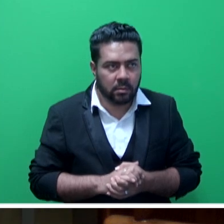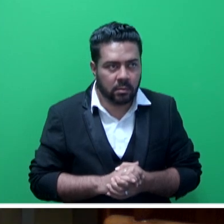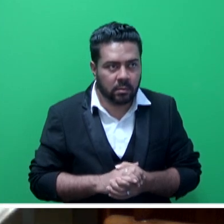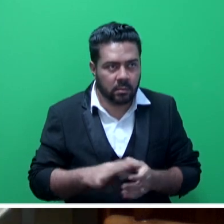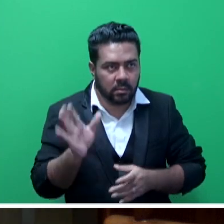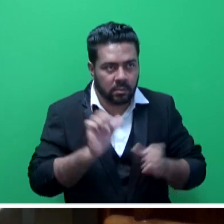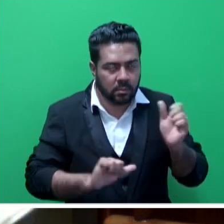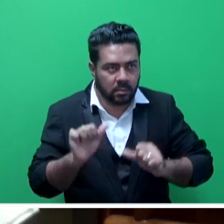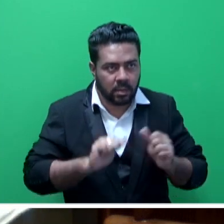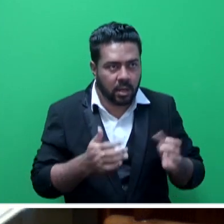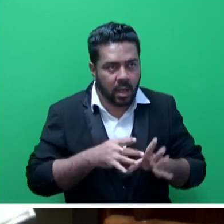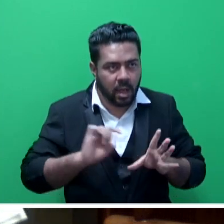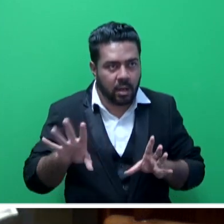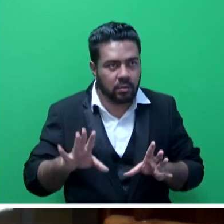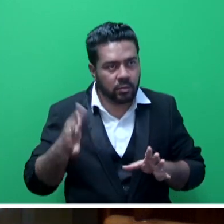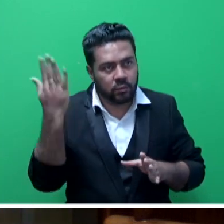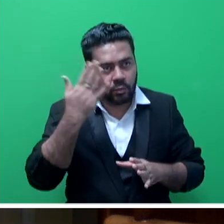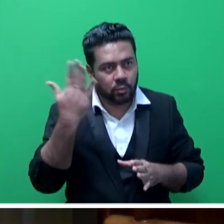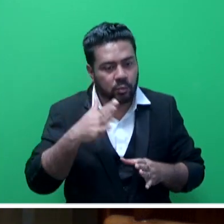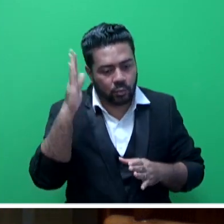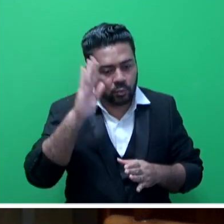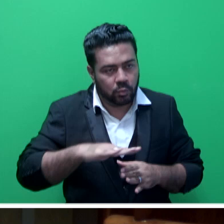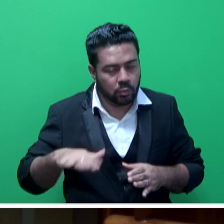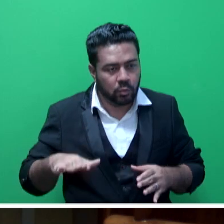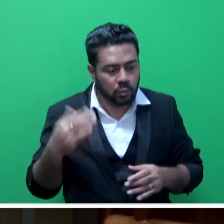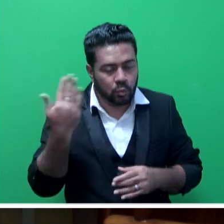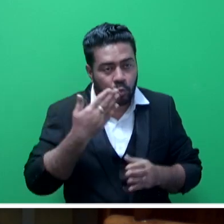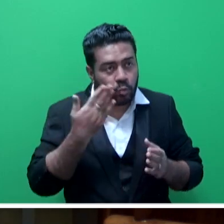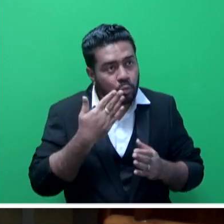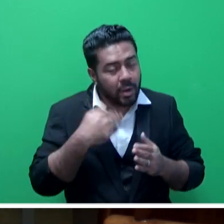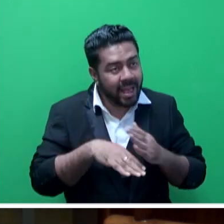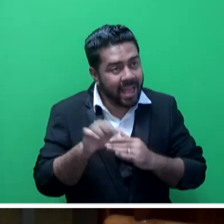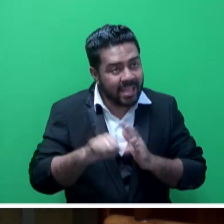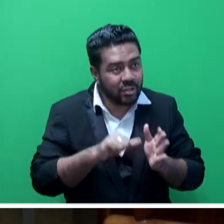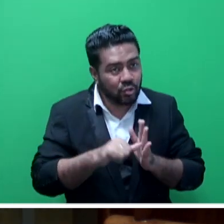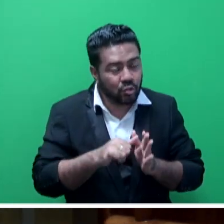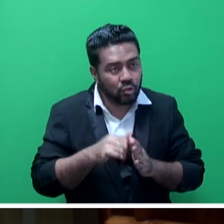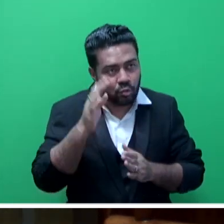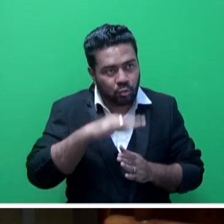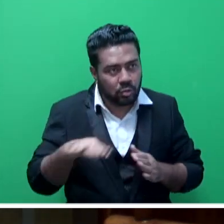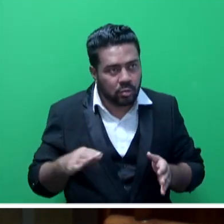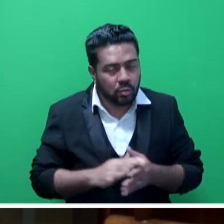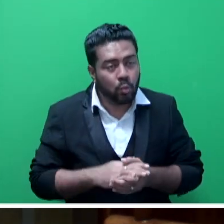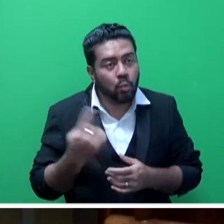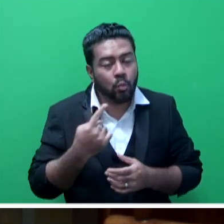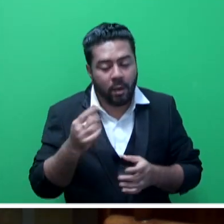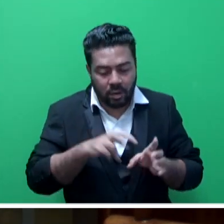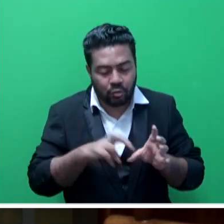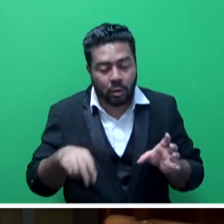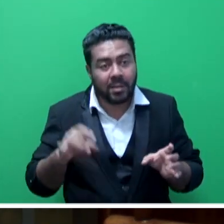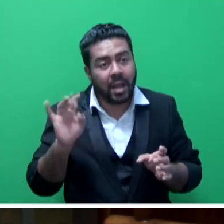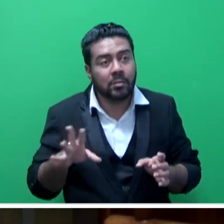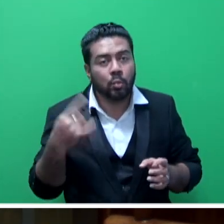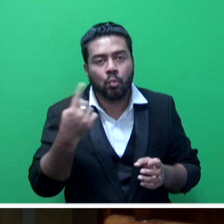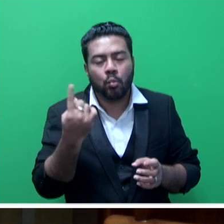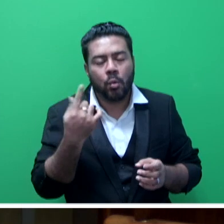the out-of-school children, school-age children who have never enrolled in a primary school or who have dropped out and are no